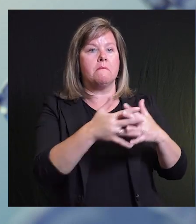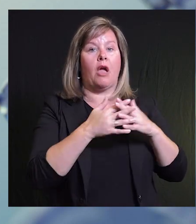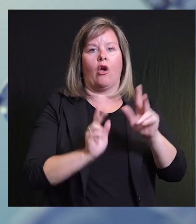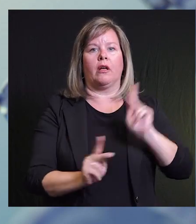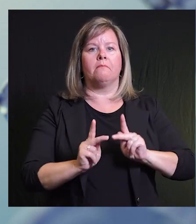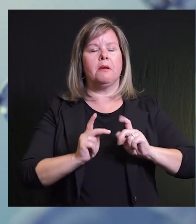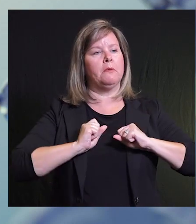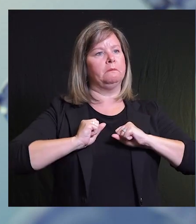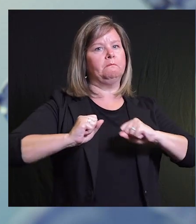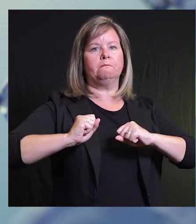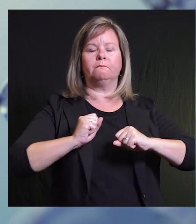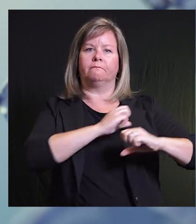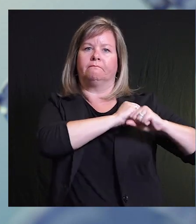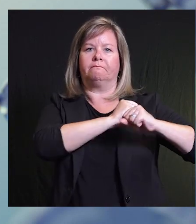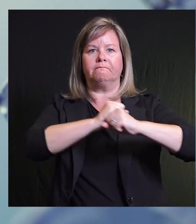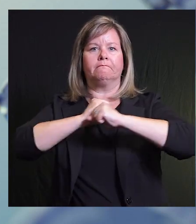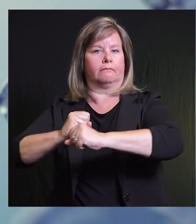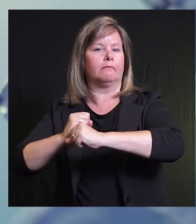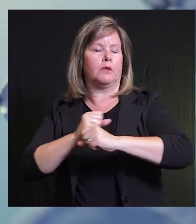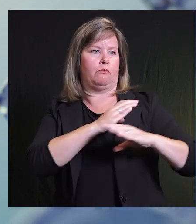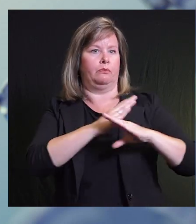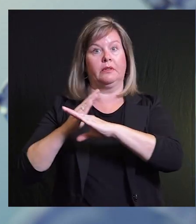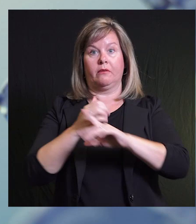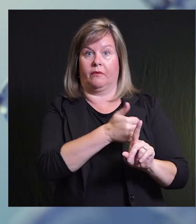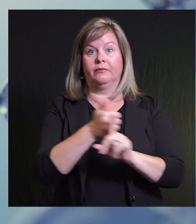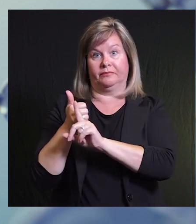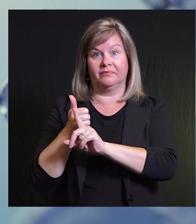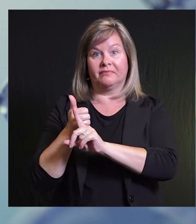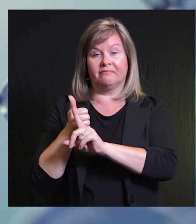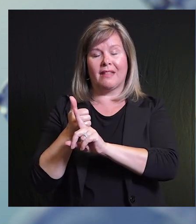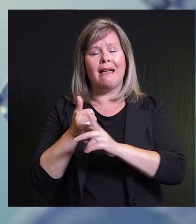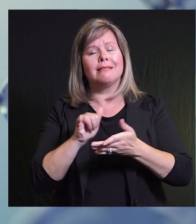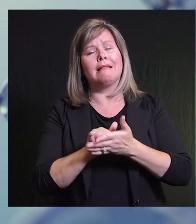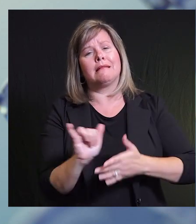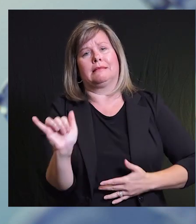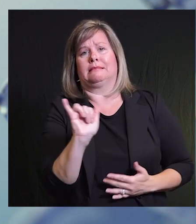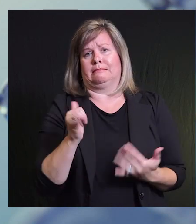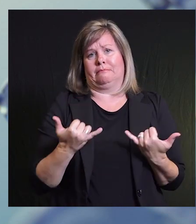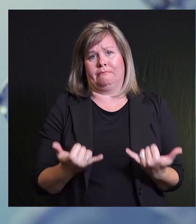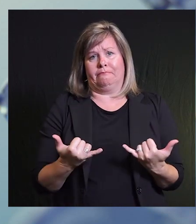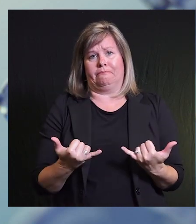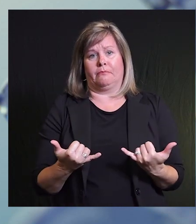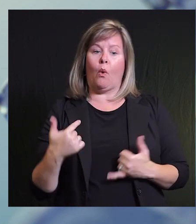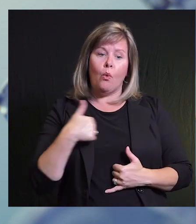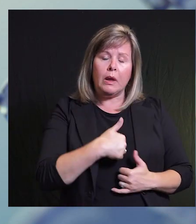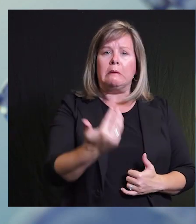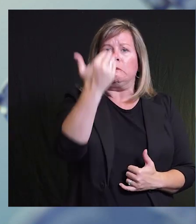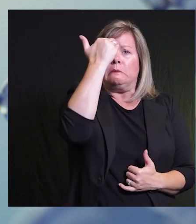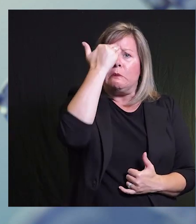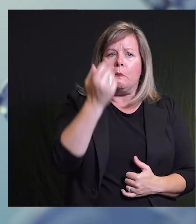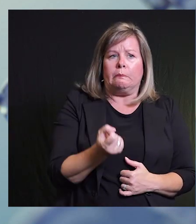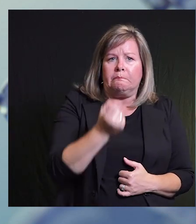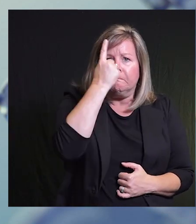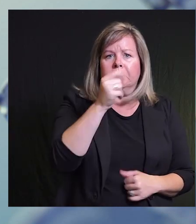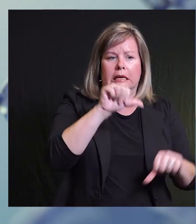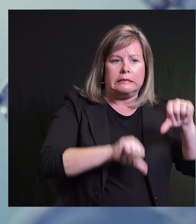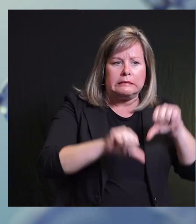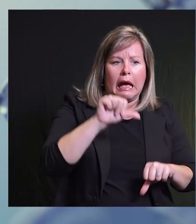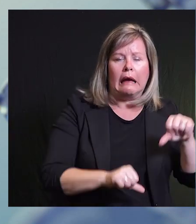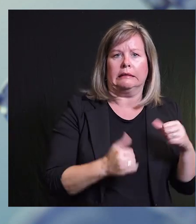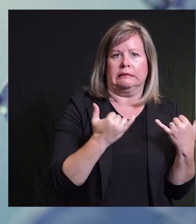against overwhelming odds. And that's where we're at now. And so I believe that as people of science, as people who